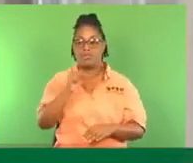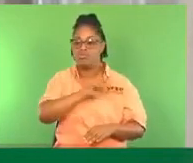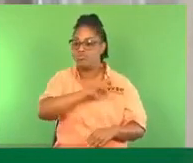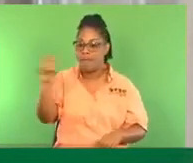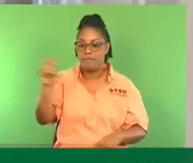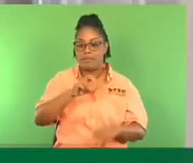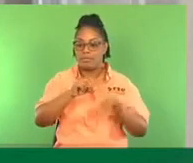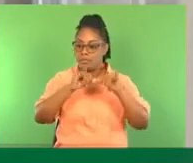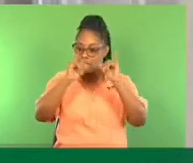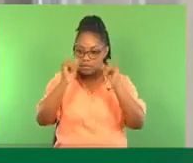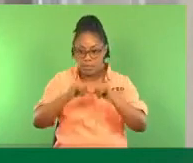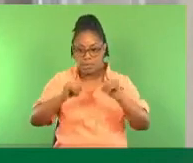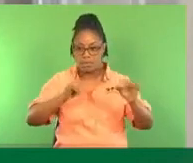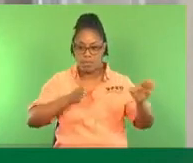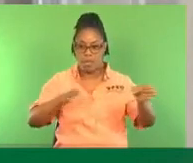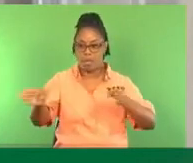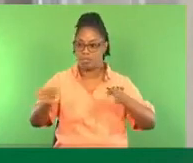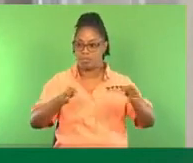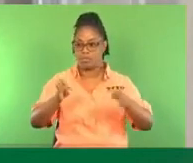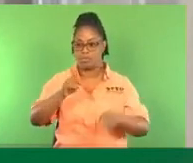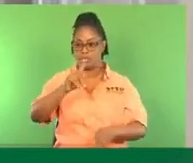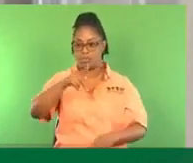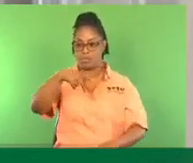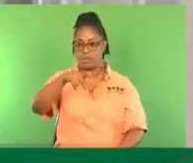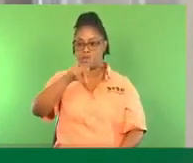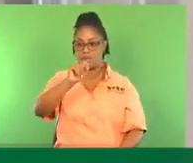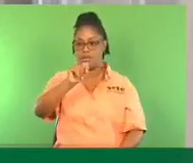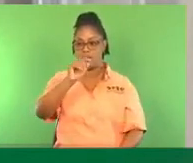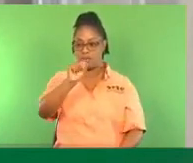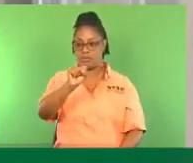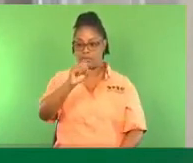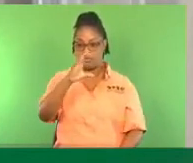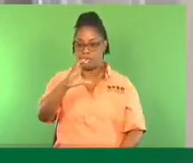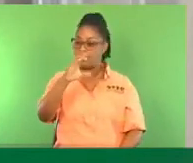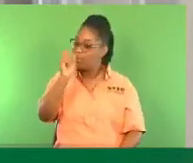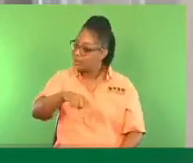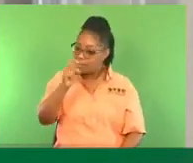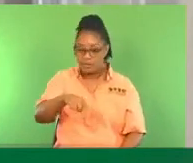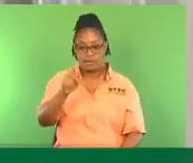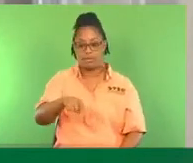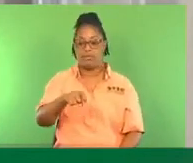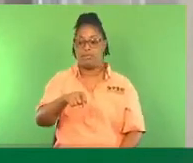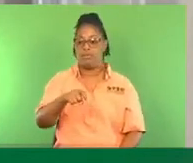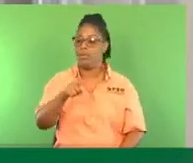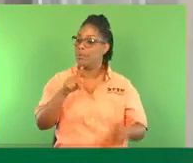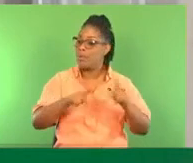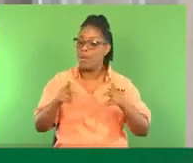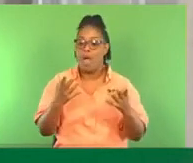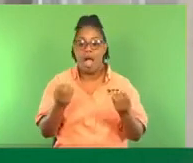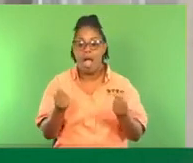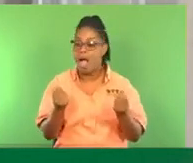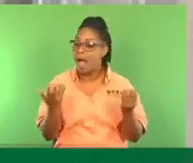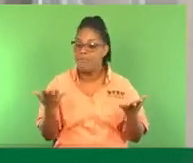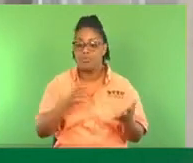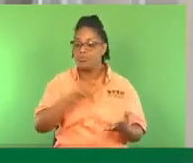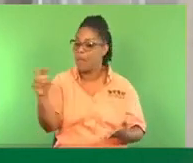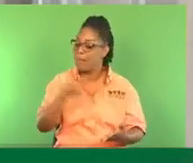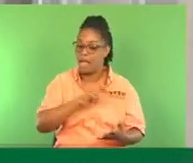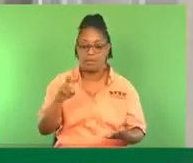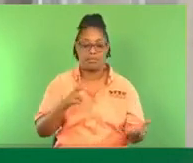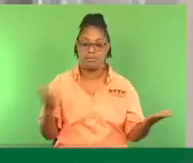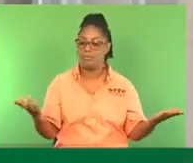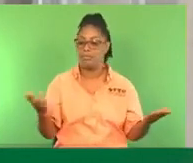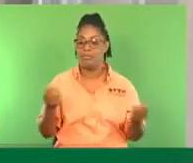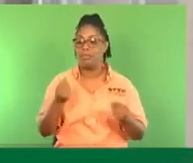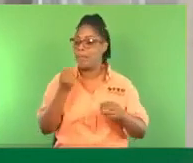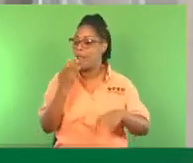PTSC buses are needed more than ever. People don't have money for transport. So in many instances, they